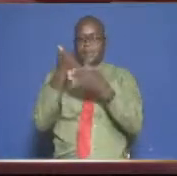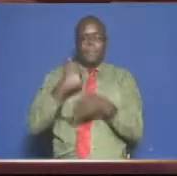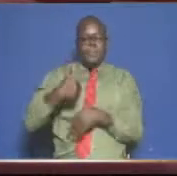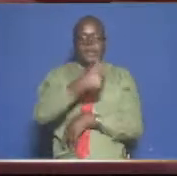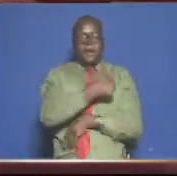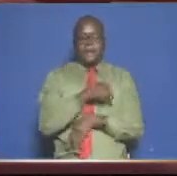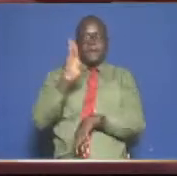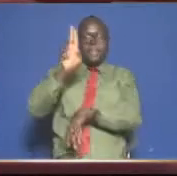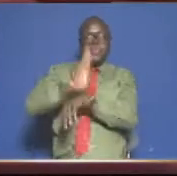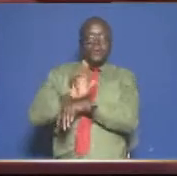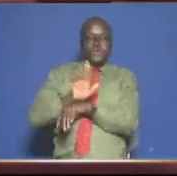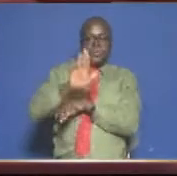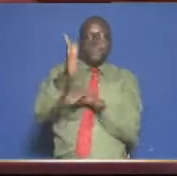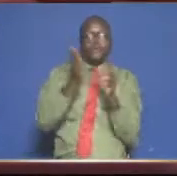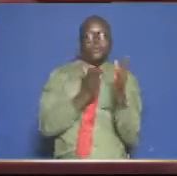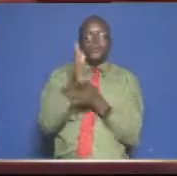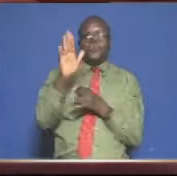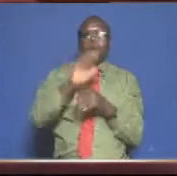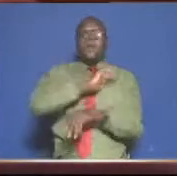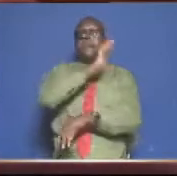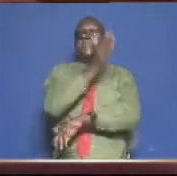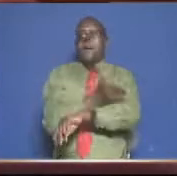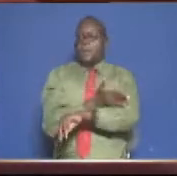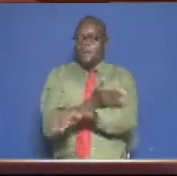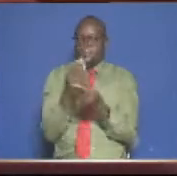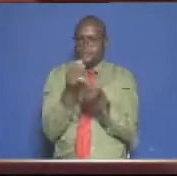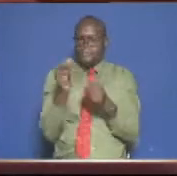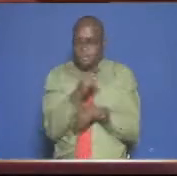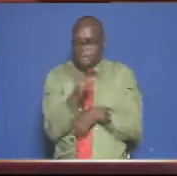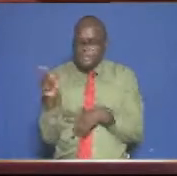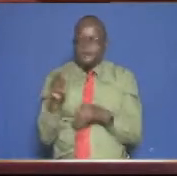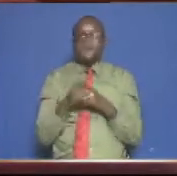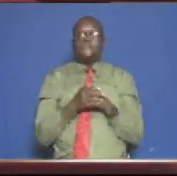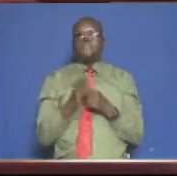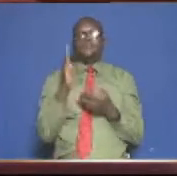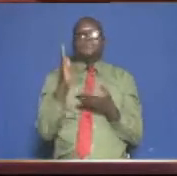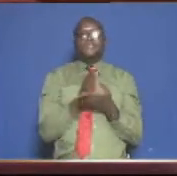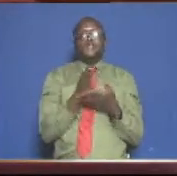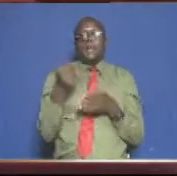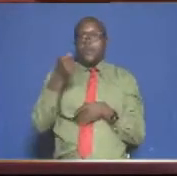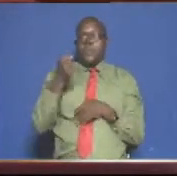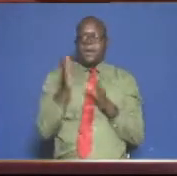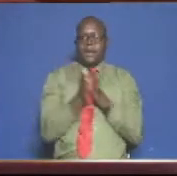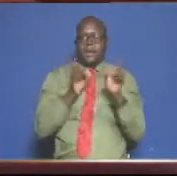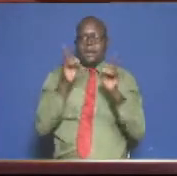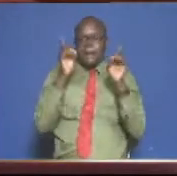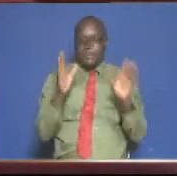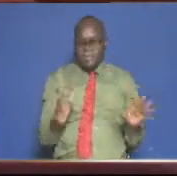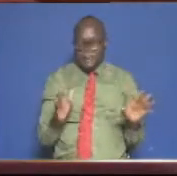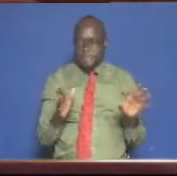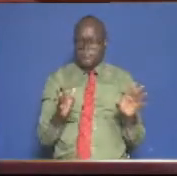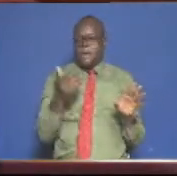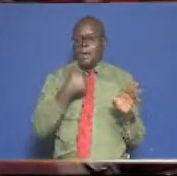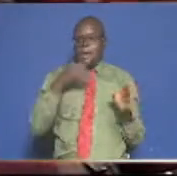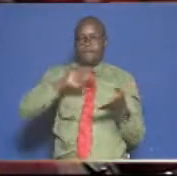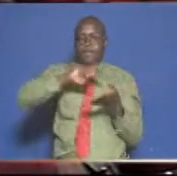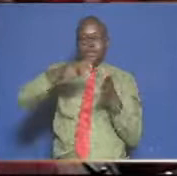Help us through your powers to unmask these shareholders and these directors, and let us have the